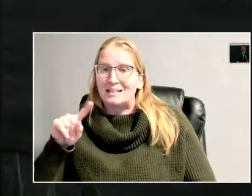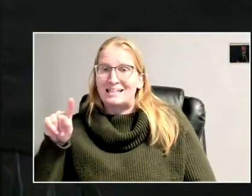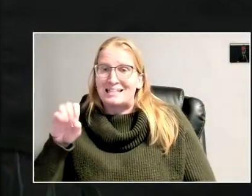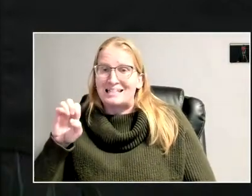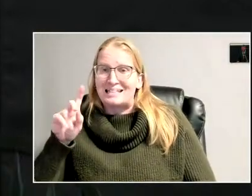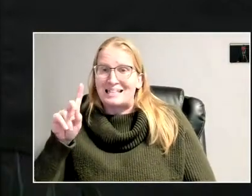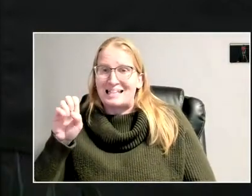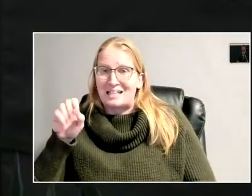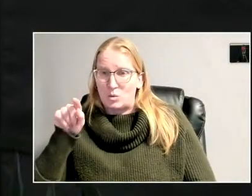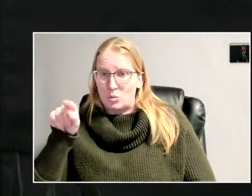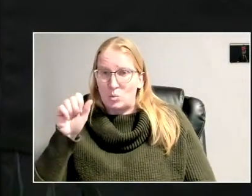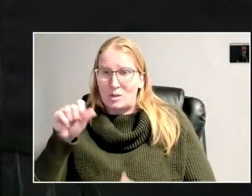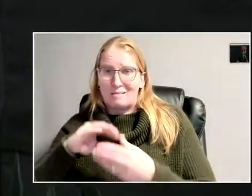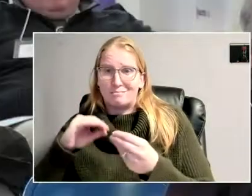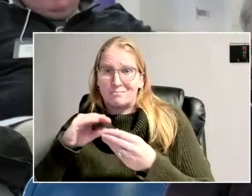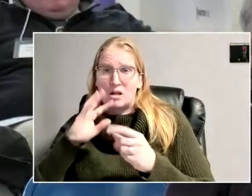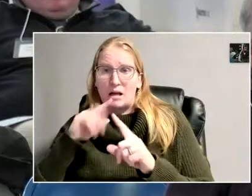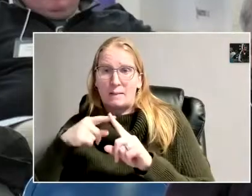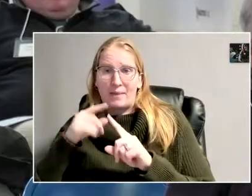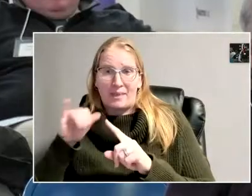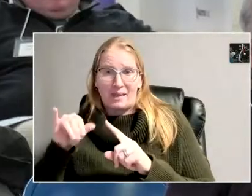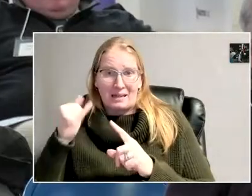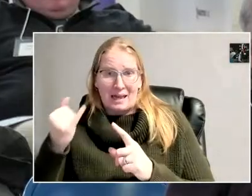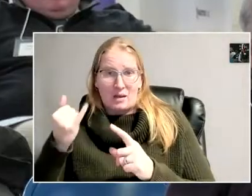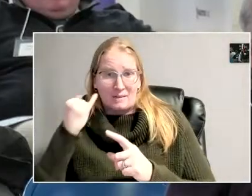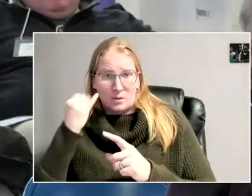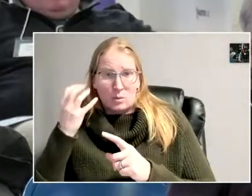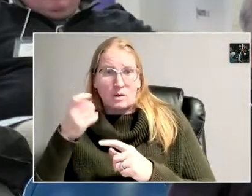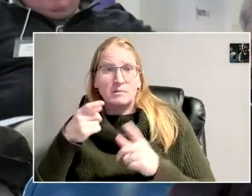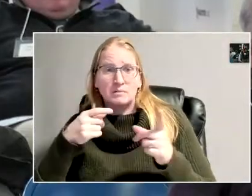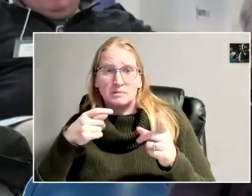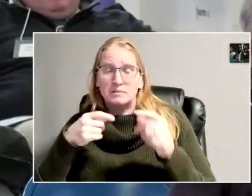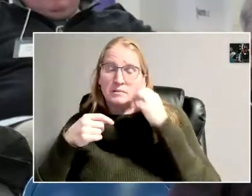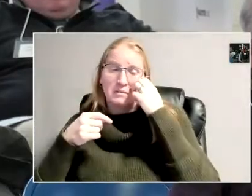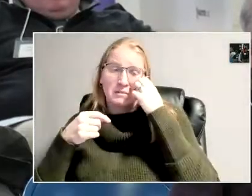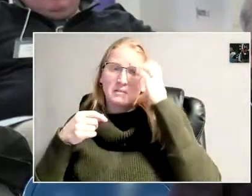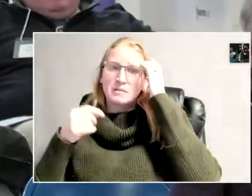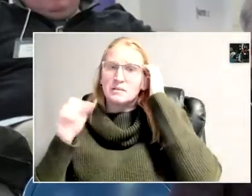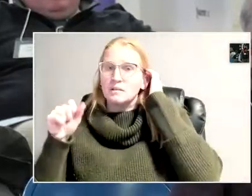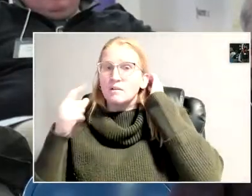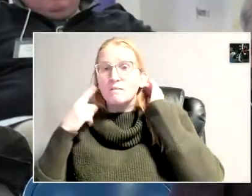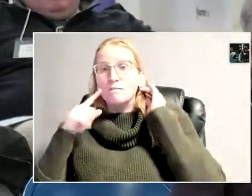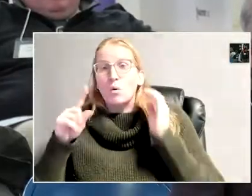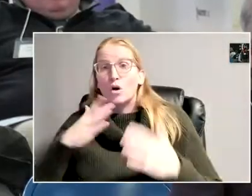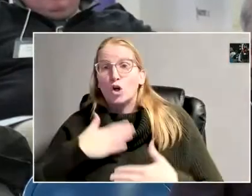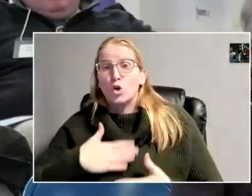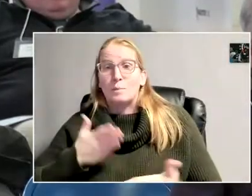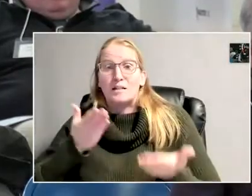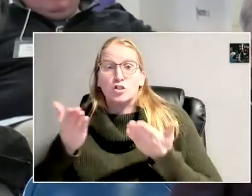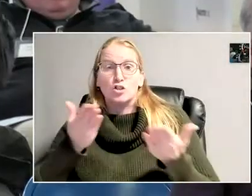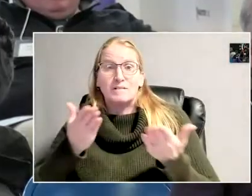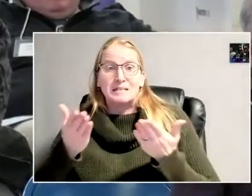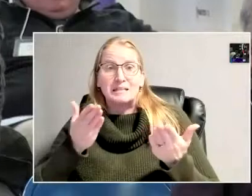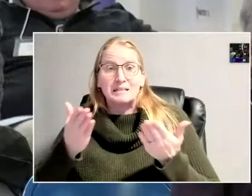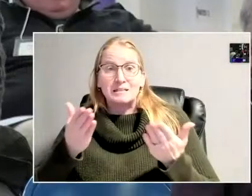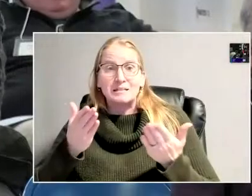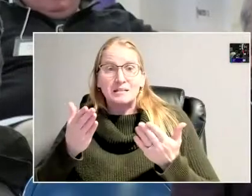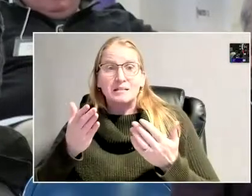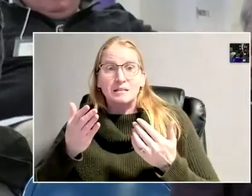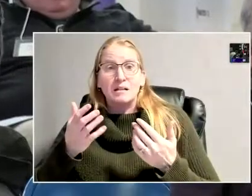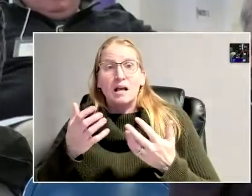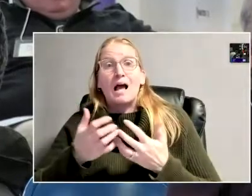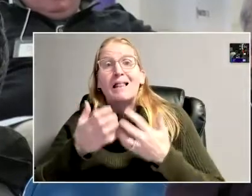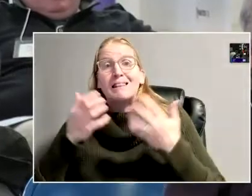uh motion to amend yeah when it comes to Human Services um there are a lot of organizations